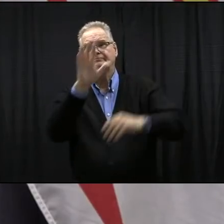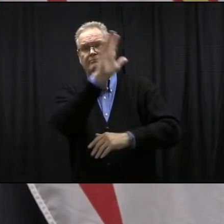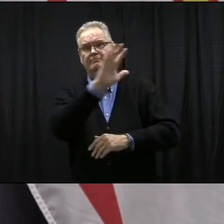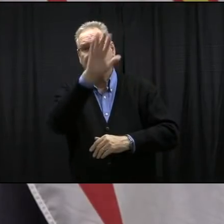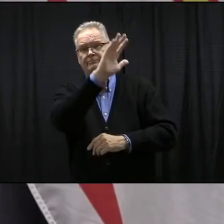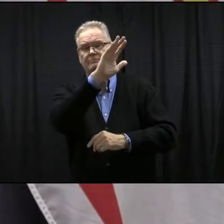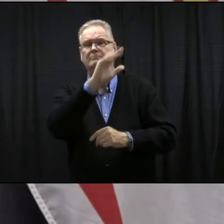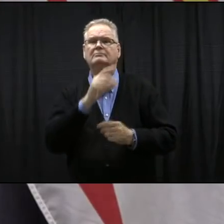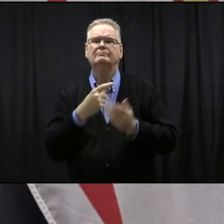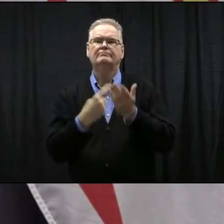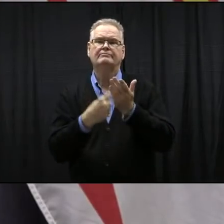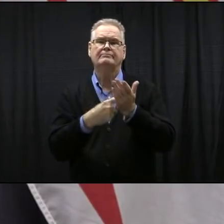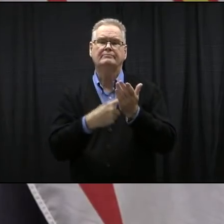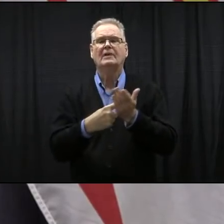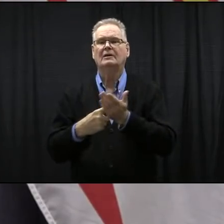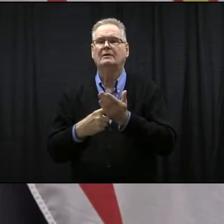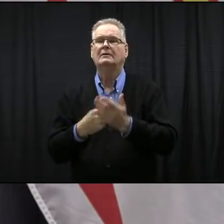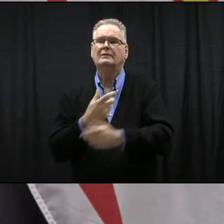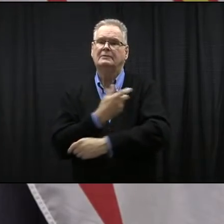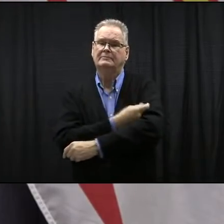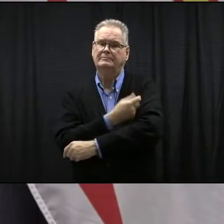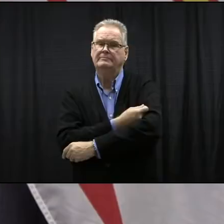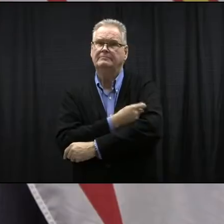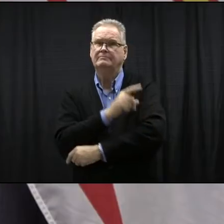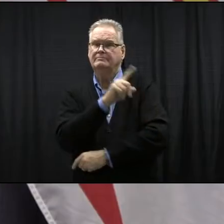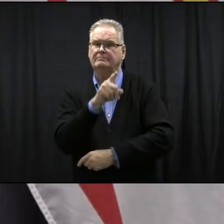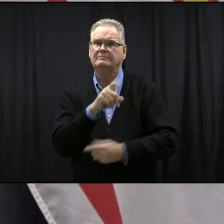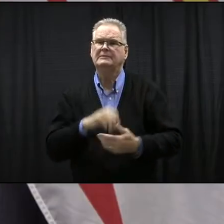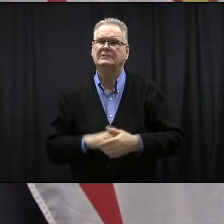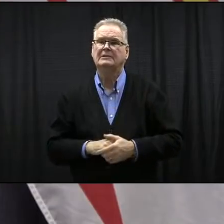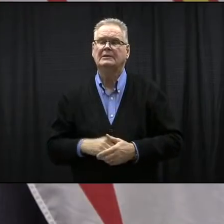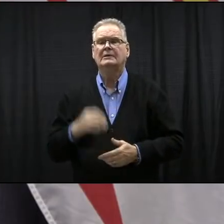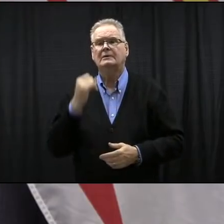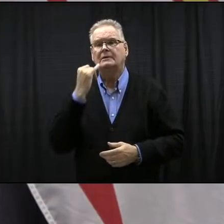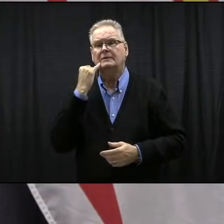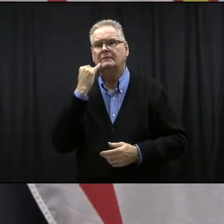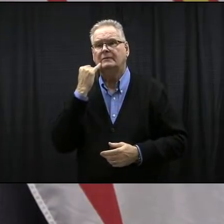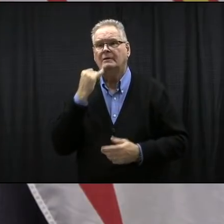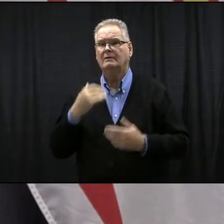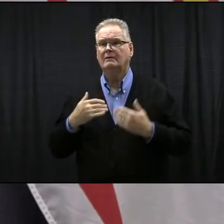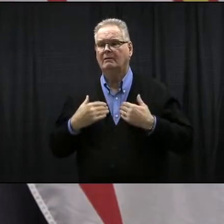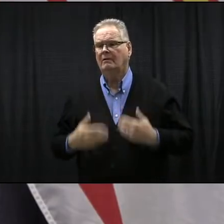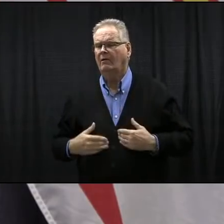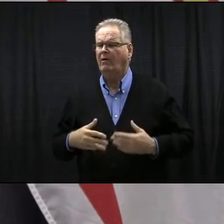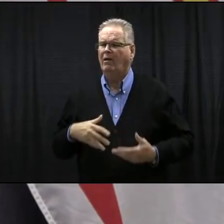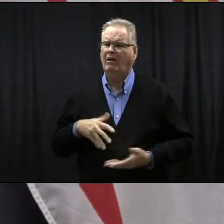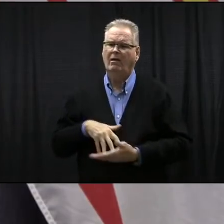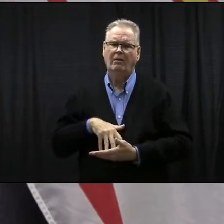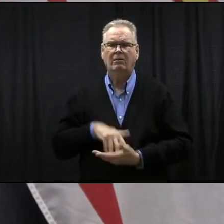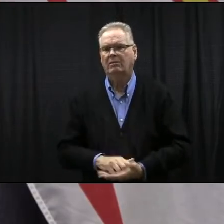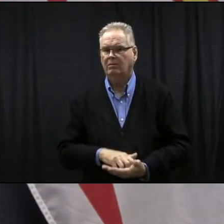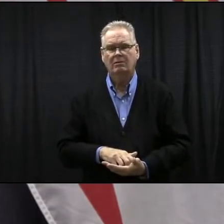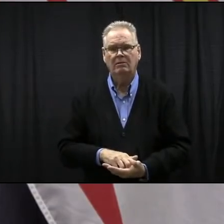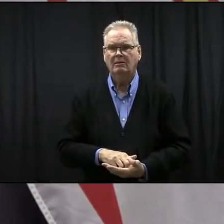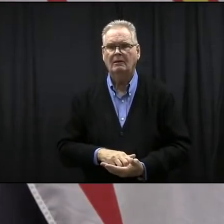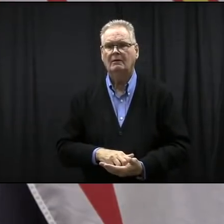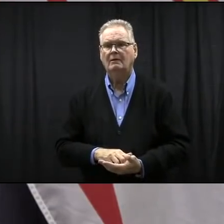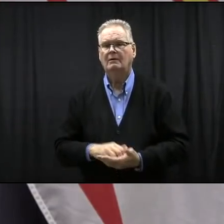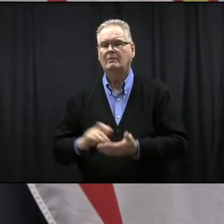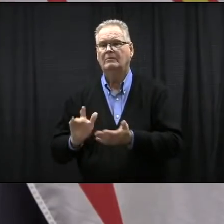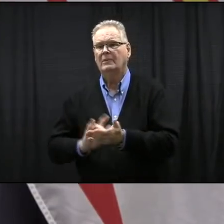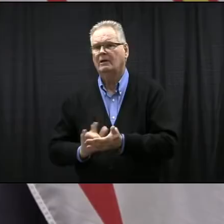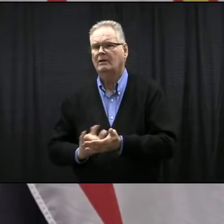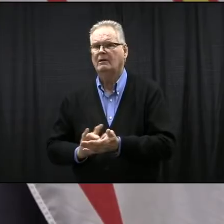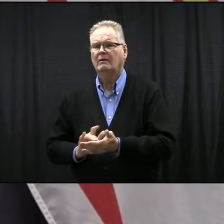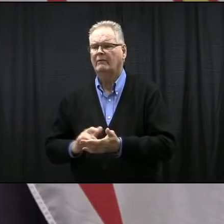Evidence shows that some individuals who are moderately to severely immunocompromised, including those receiving certain medications that may